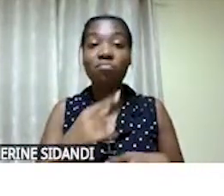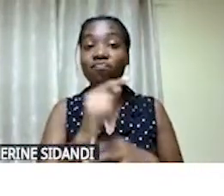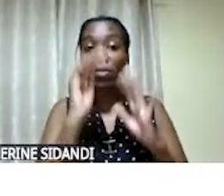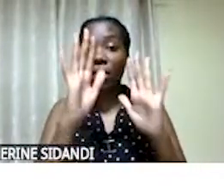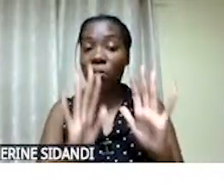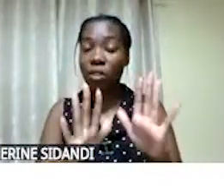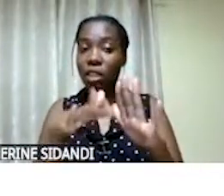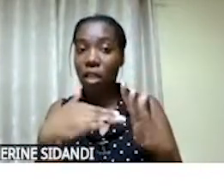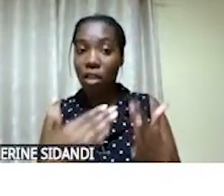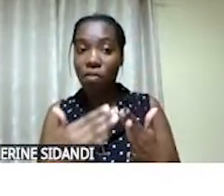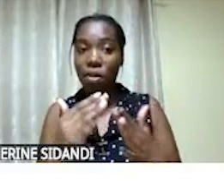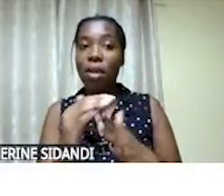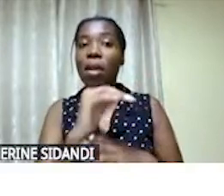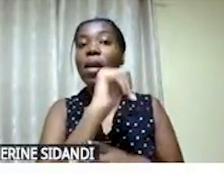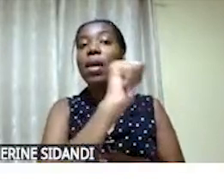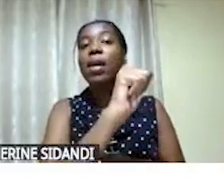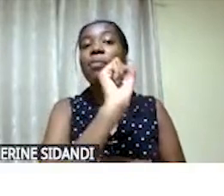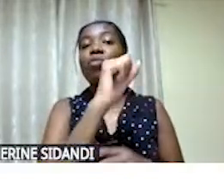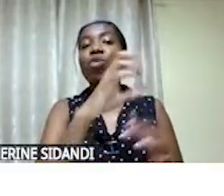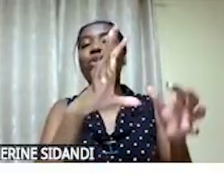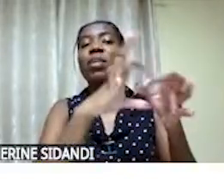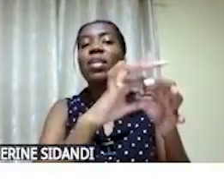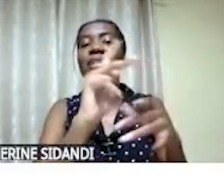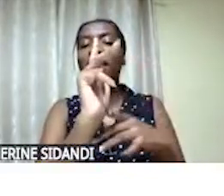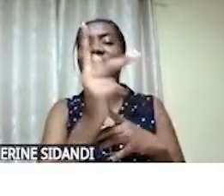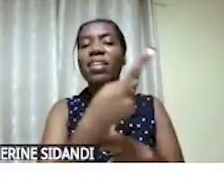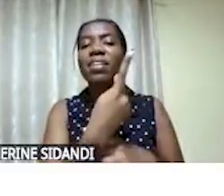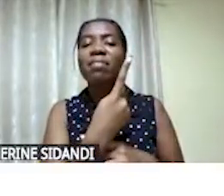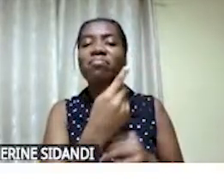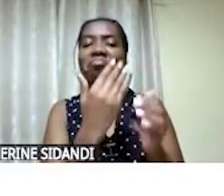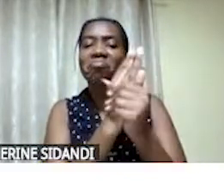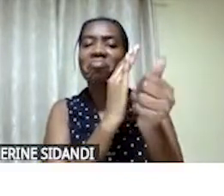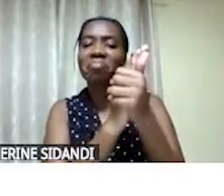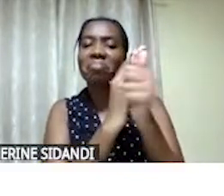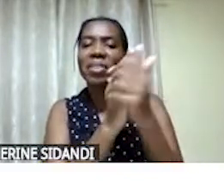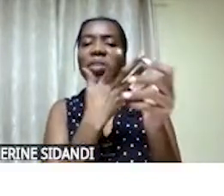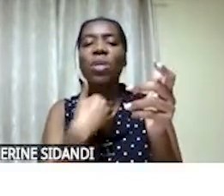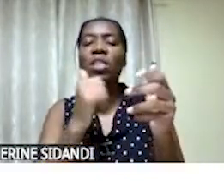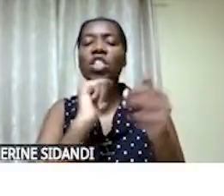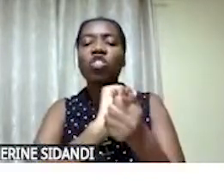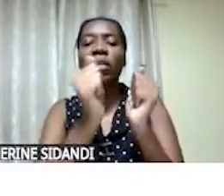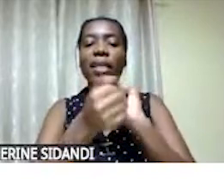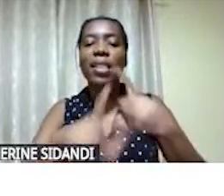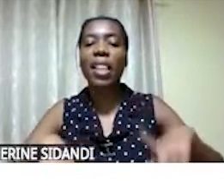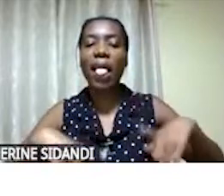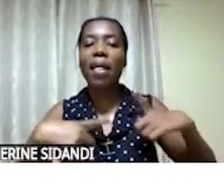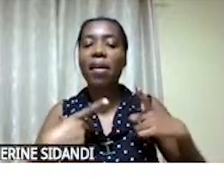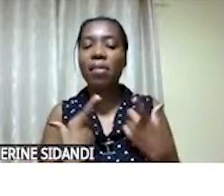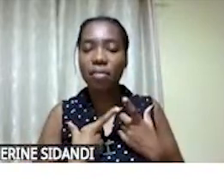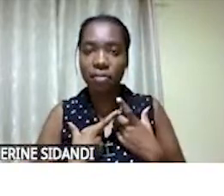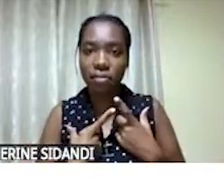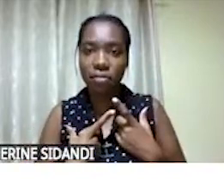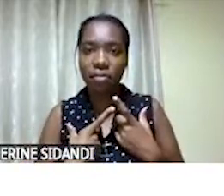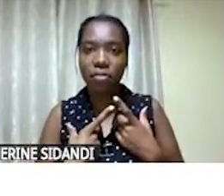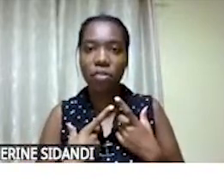connecting Kenyan talent with life-changing opportunities. So these guys are focusing on